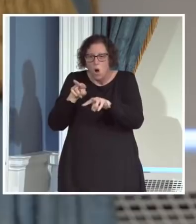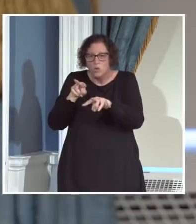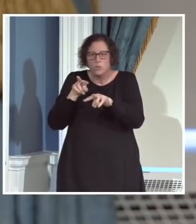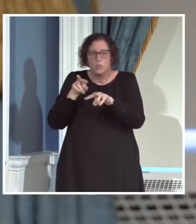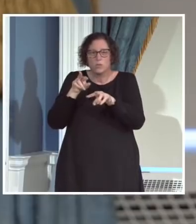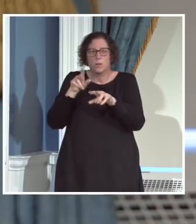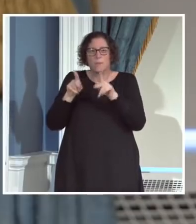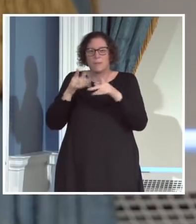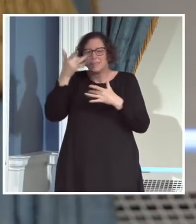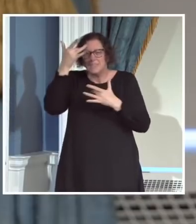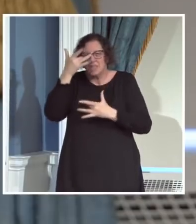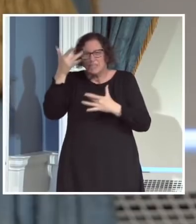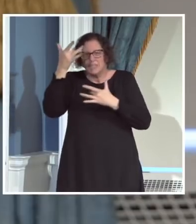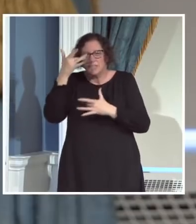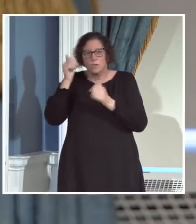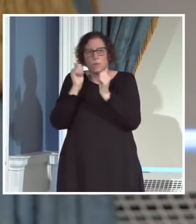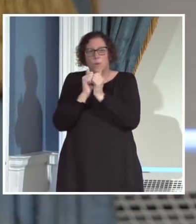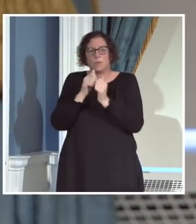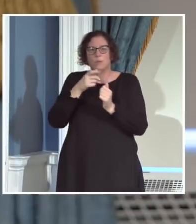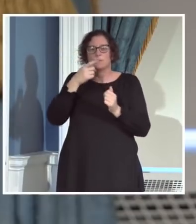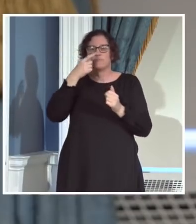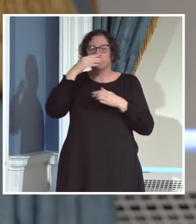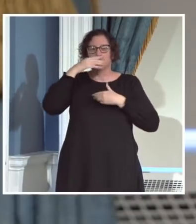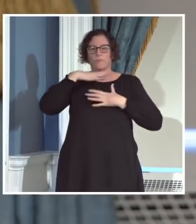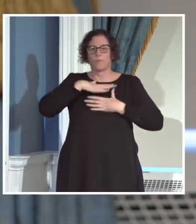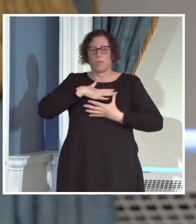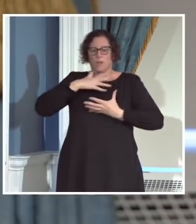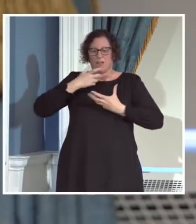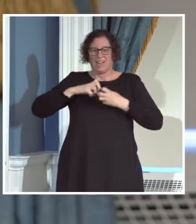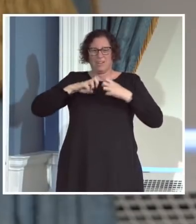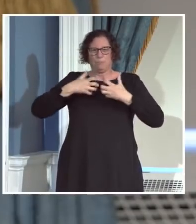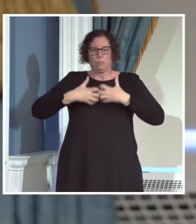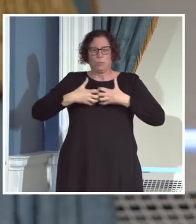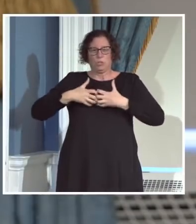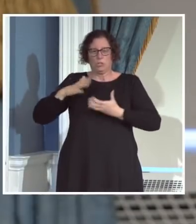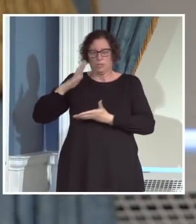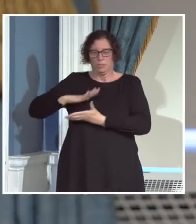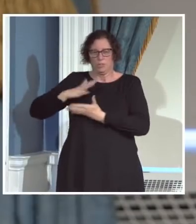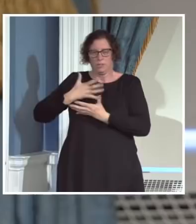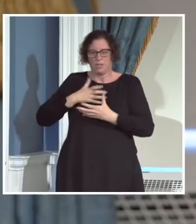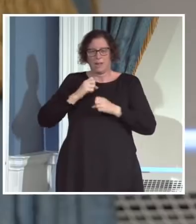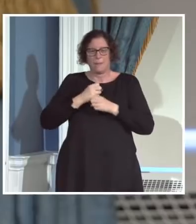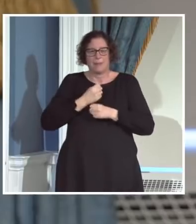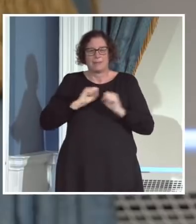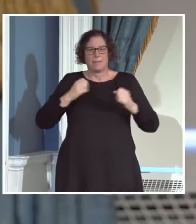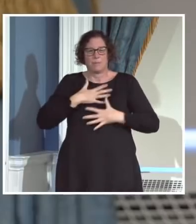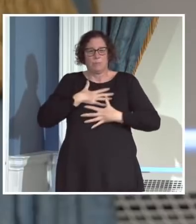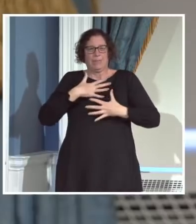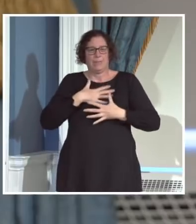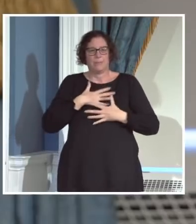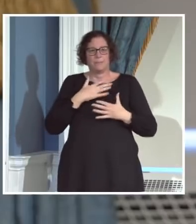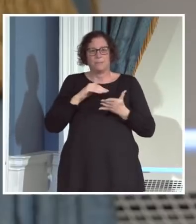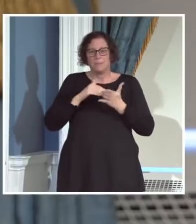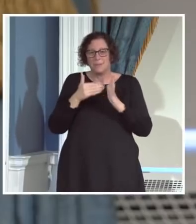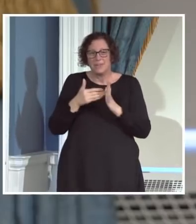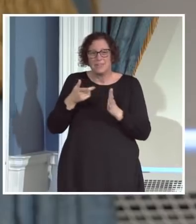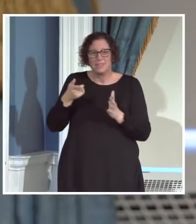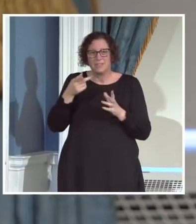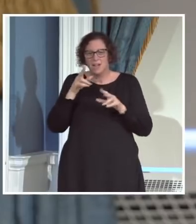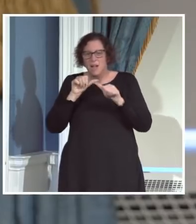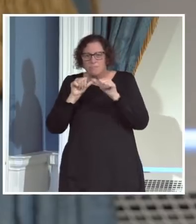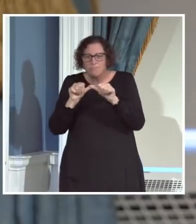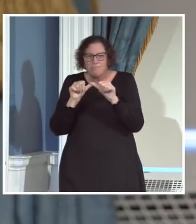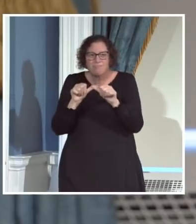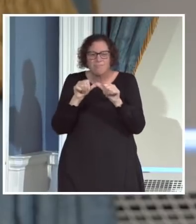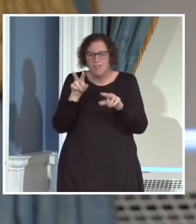exposed to COVID, are going to have mild symptoms or no symptoms at all. Only 20% of us are going to need the